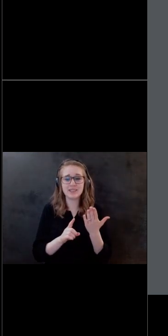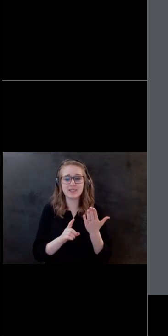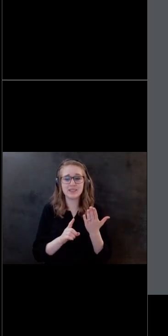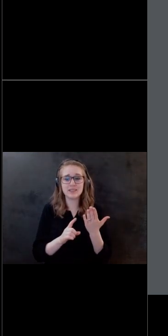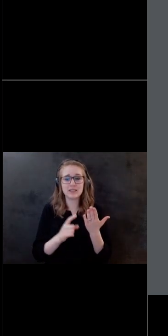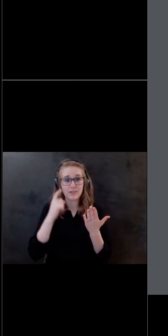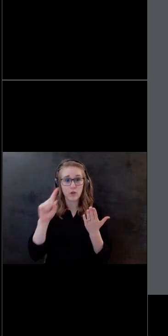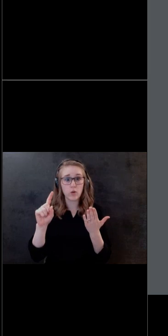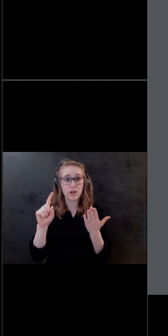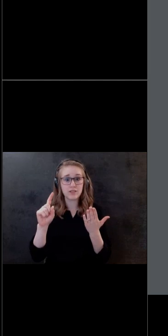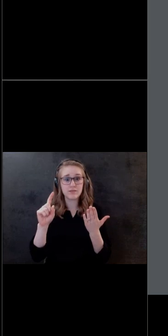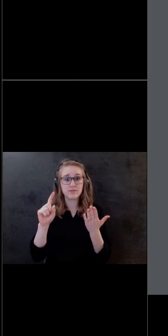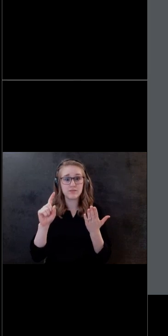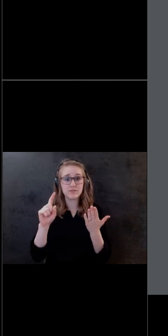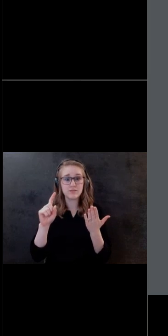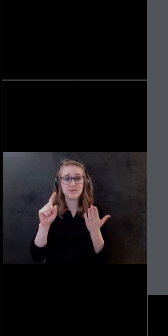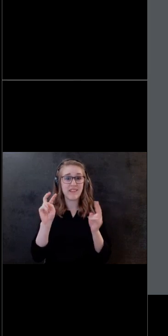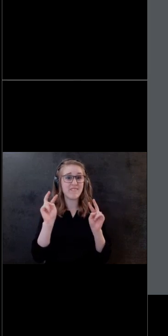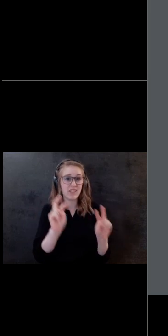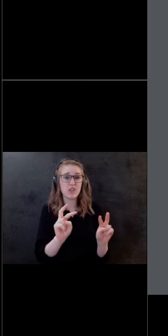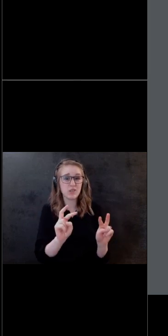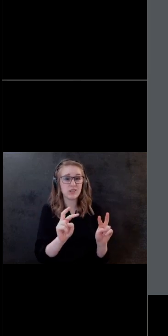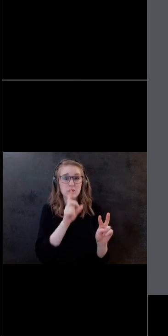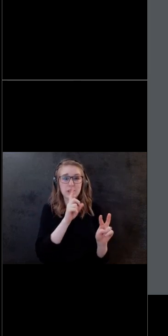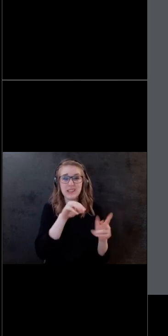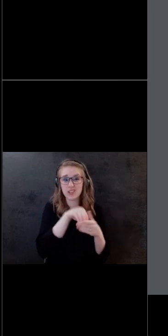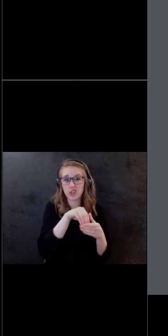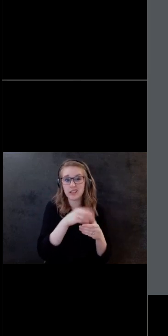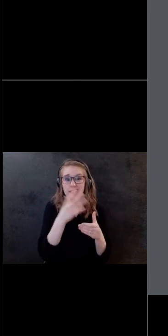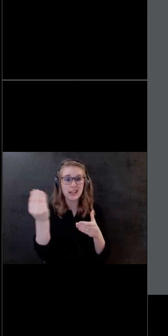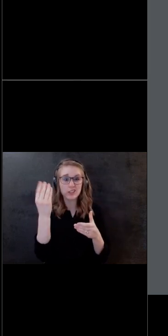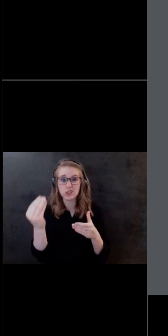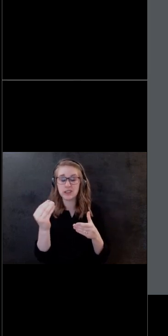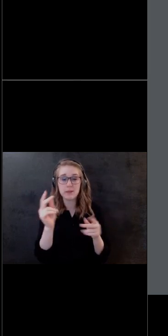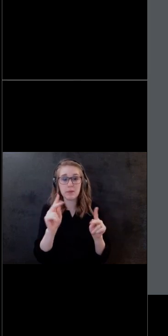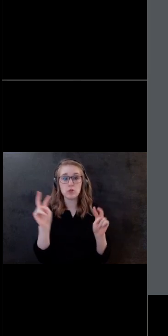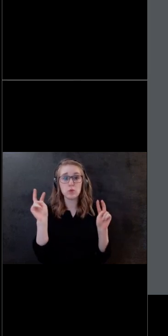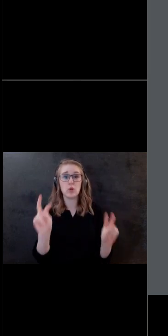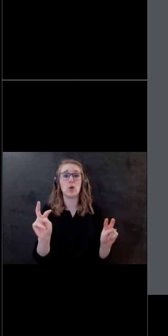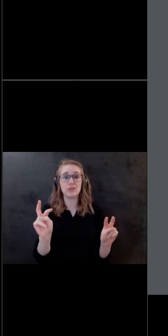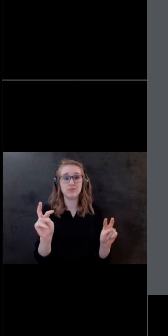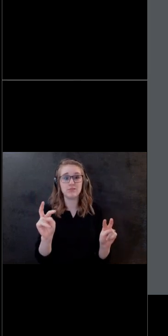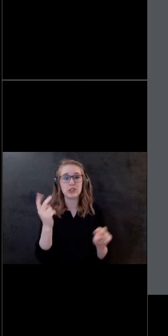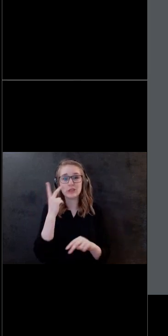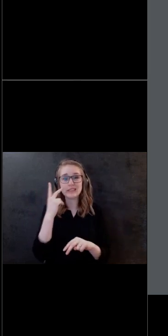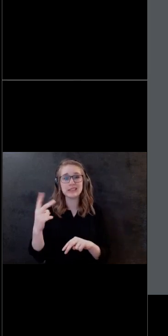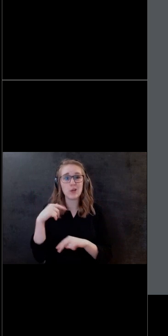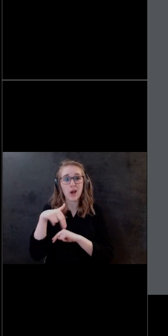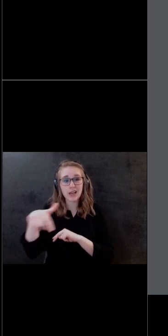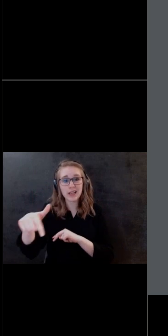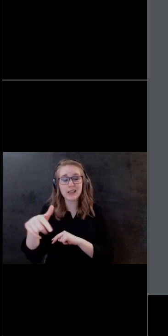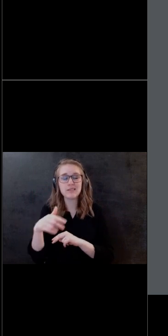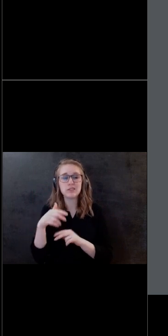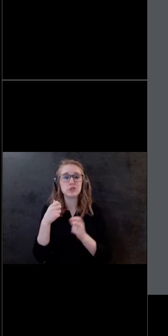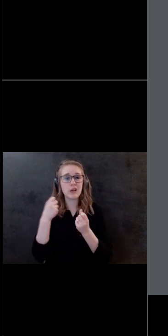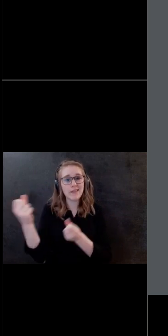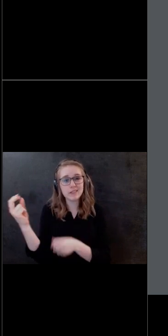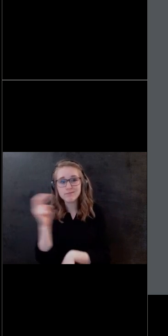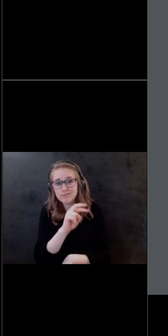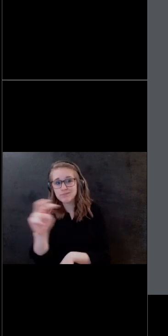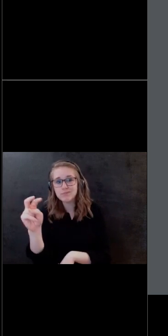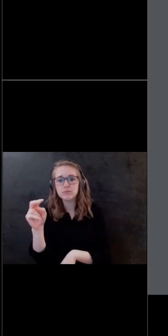for views, really, truthfully, both internally and externally. You know, what you see walking by, what you see driving by. What we're